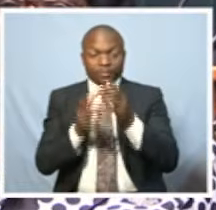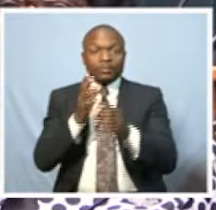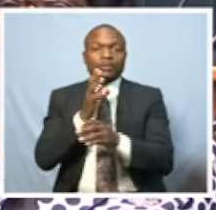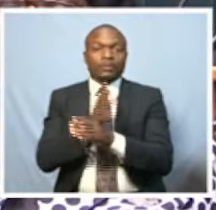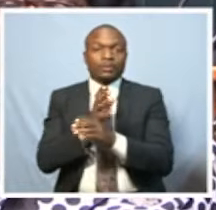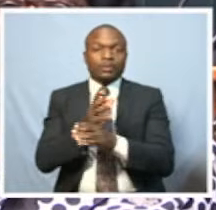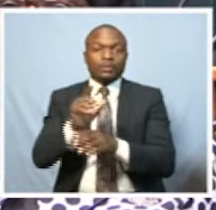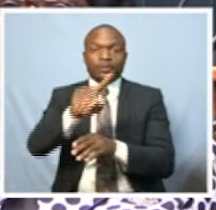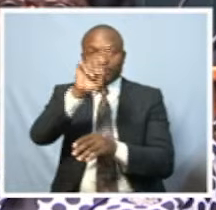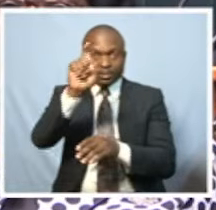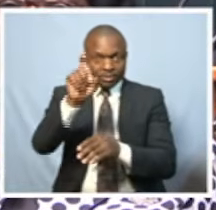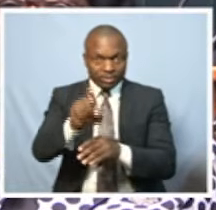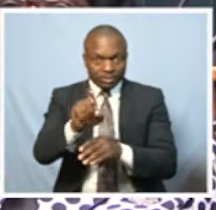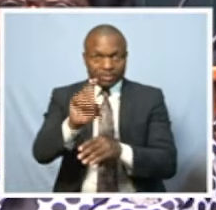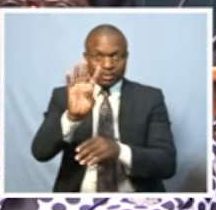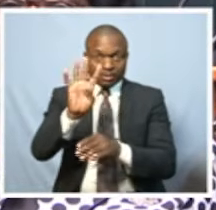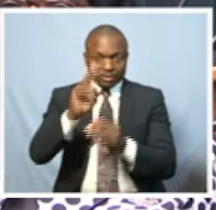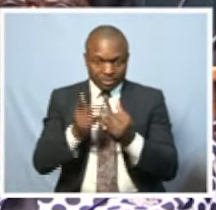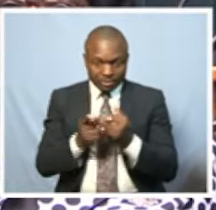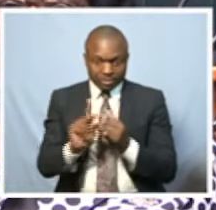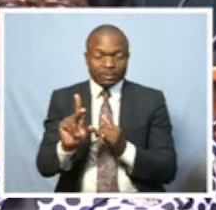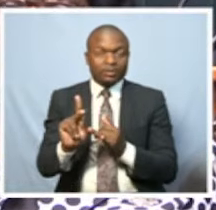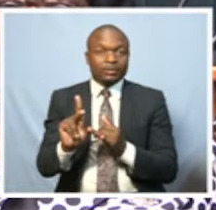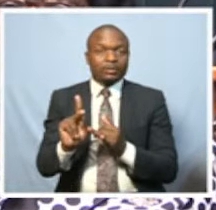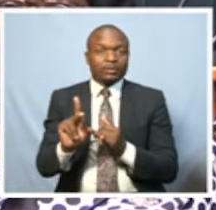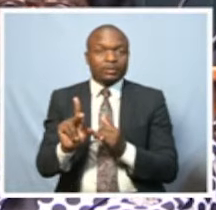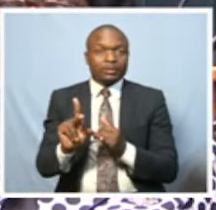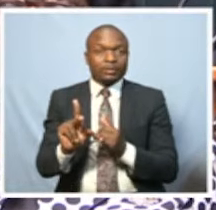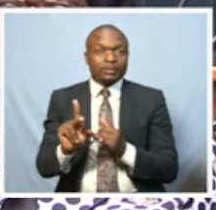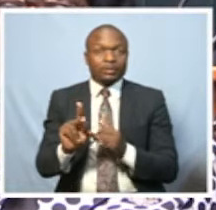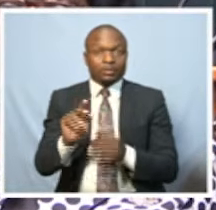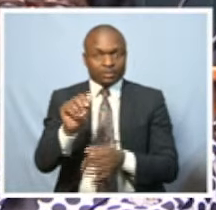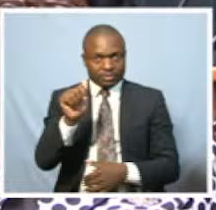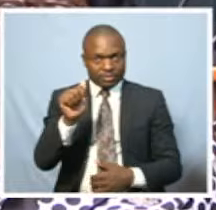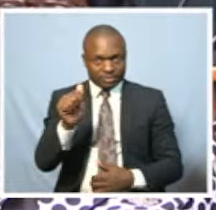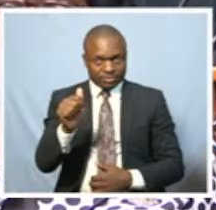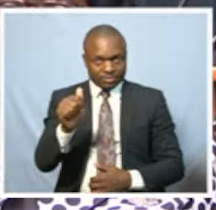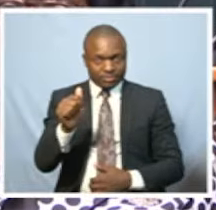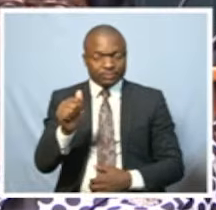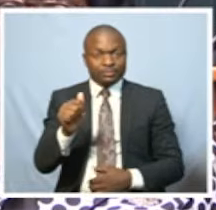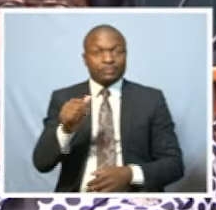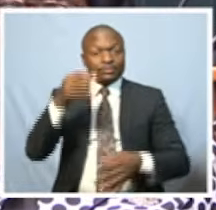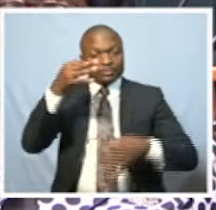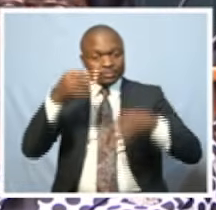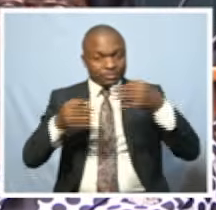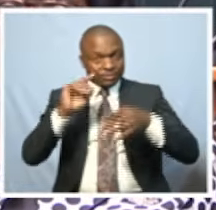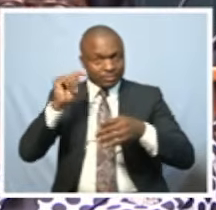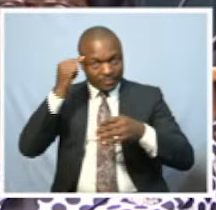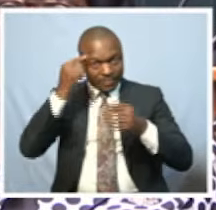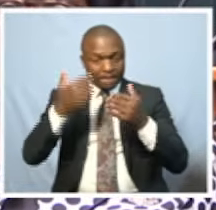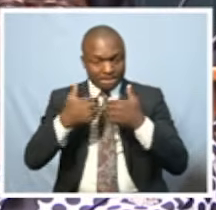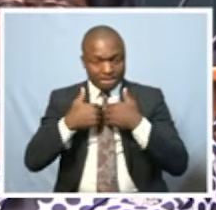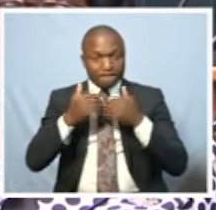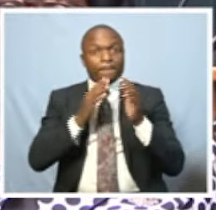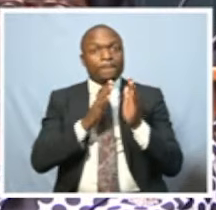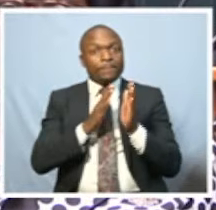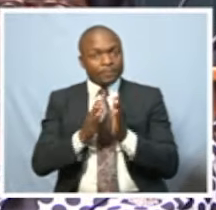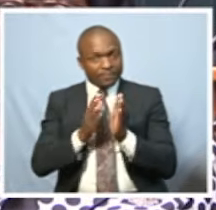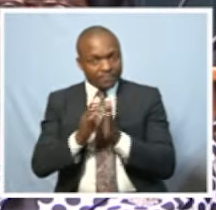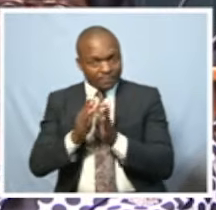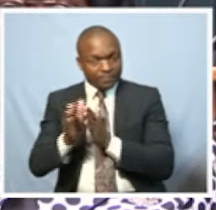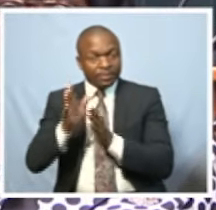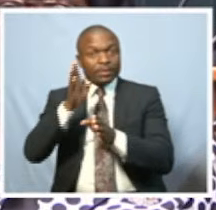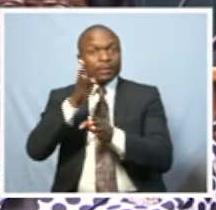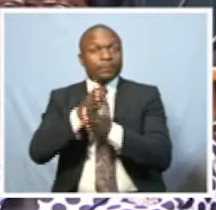Science a question in 4 parts. Part A, whether the government has any plans